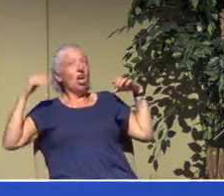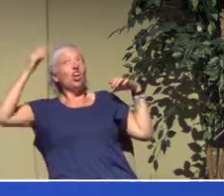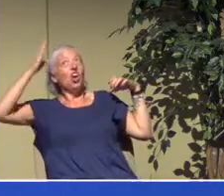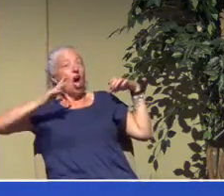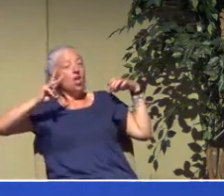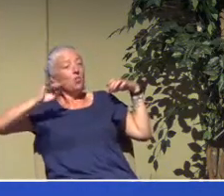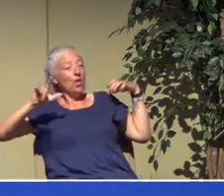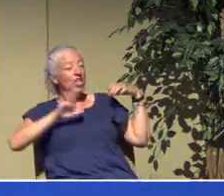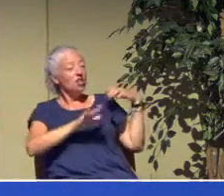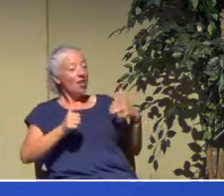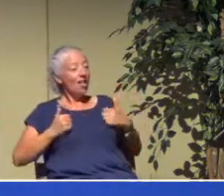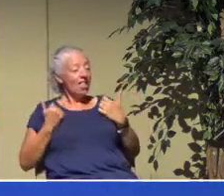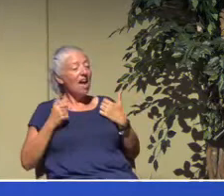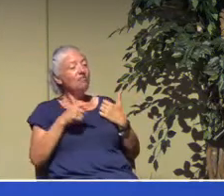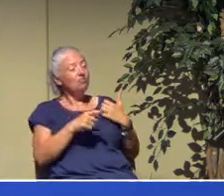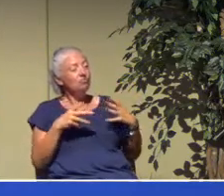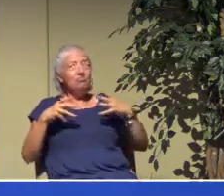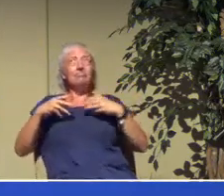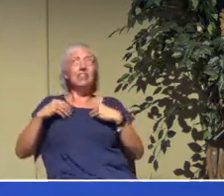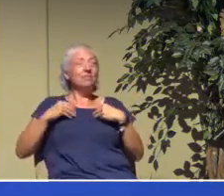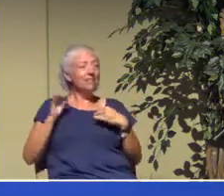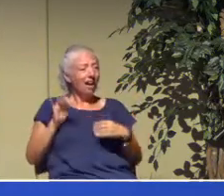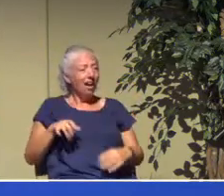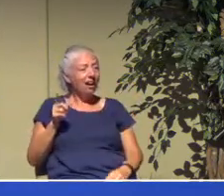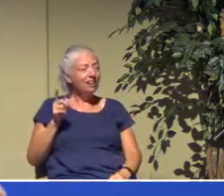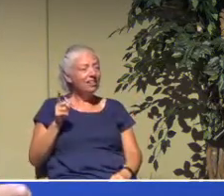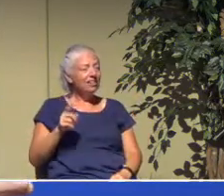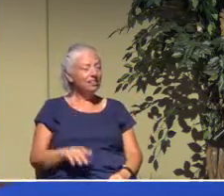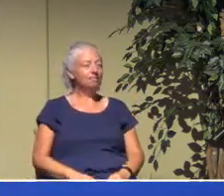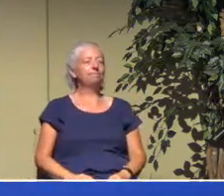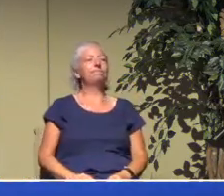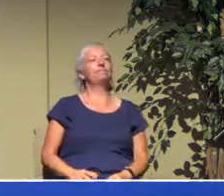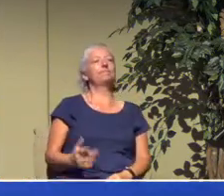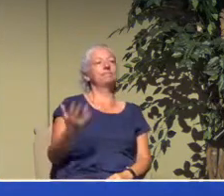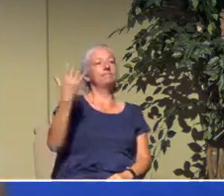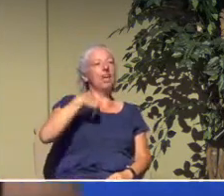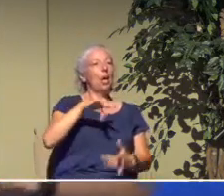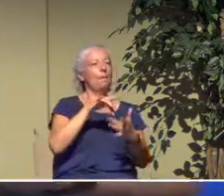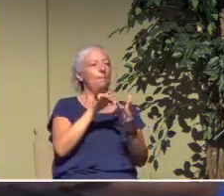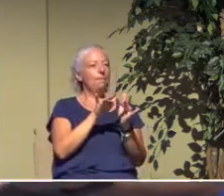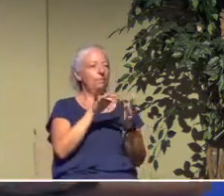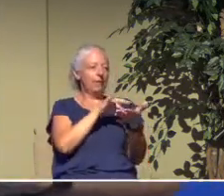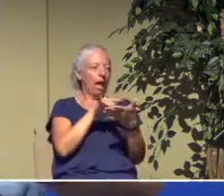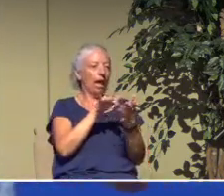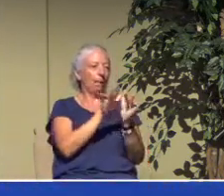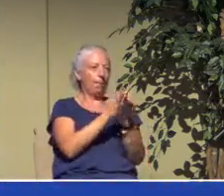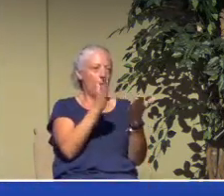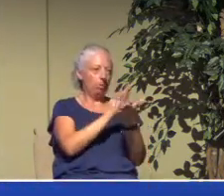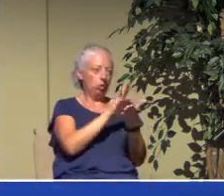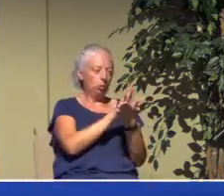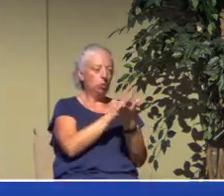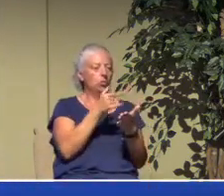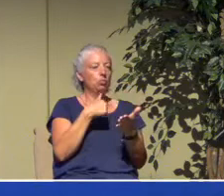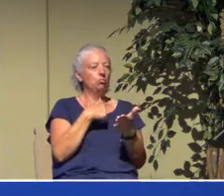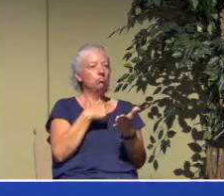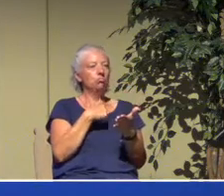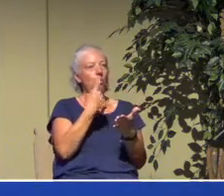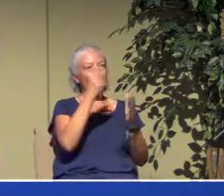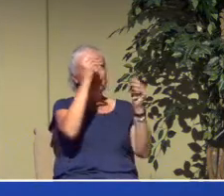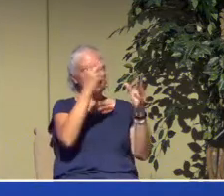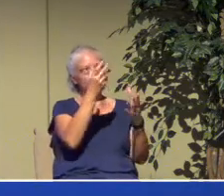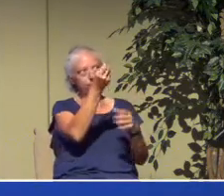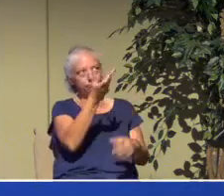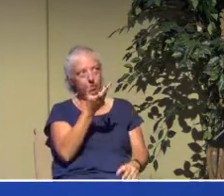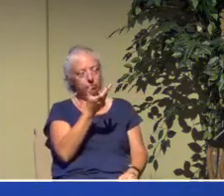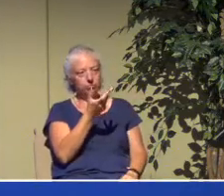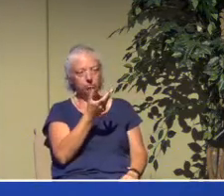life. I had a professor in seminary once who told me something. I don't know how he was privy